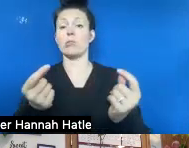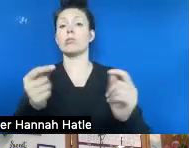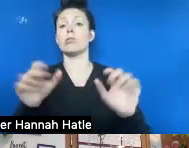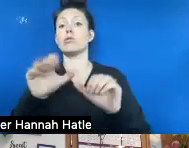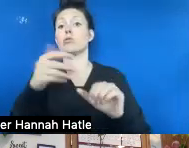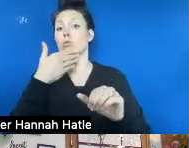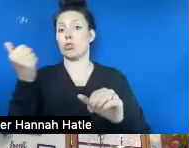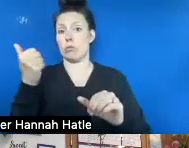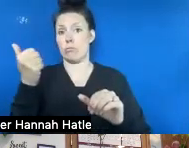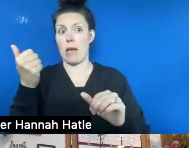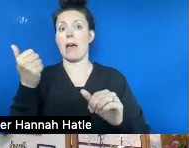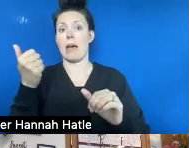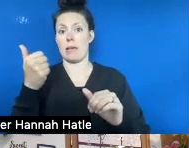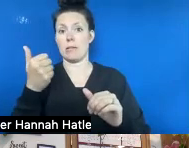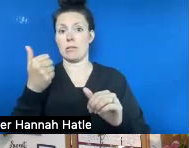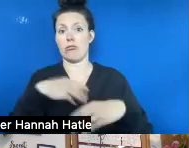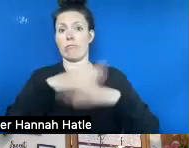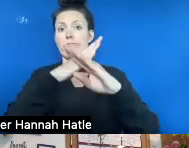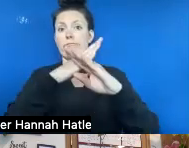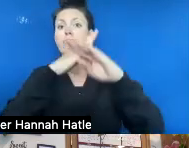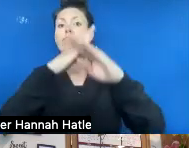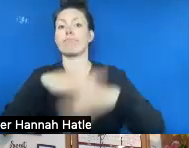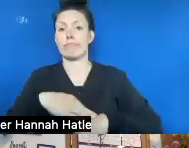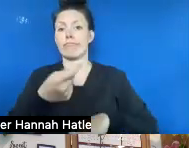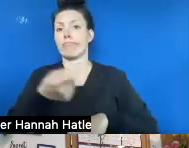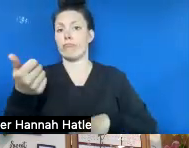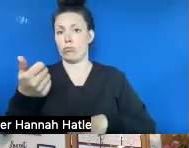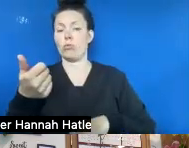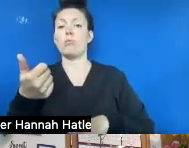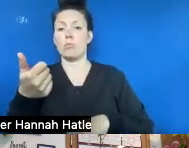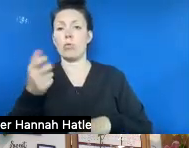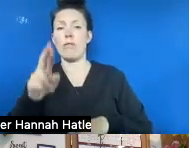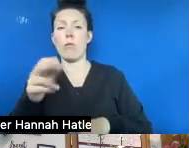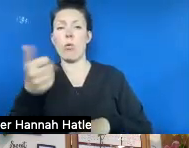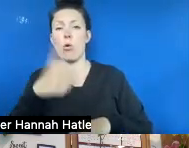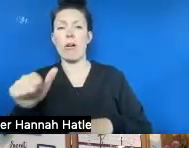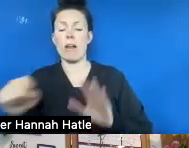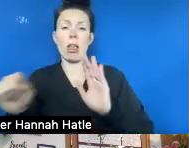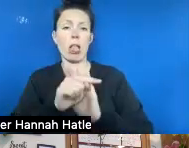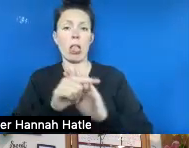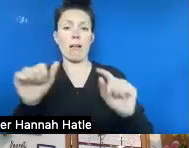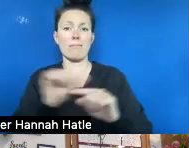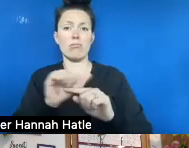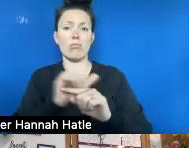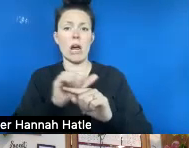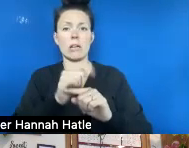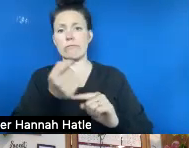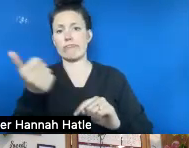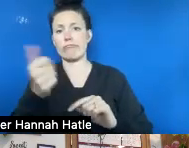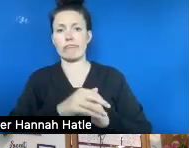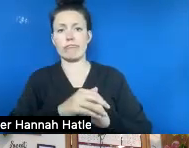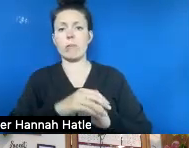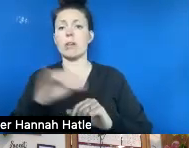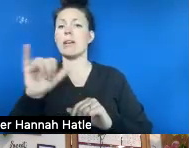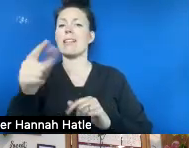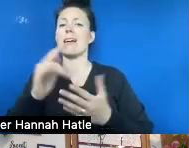to remove those barriers or interrupt those harmful practices. And that comes, you know, sometimes we, like when we were talking about the